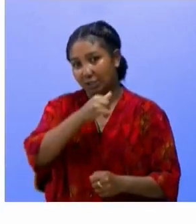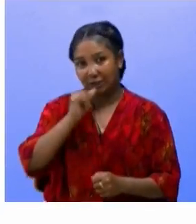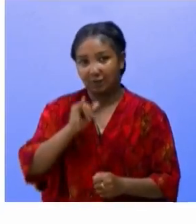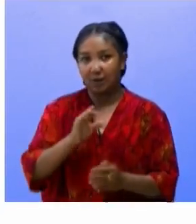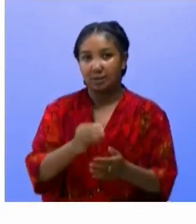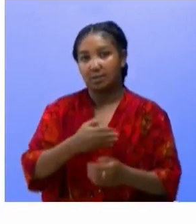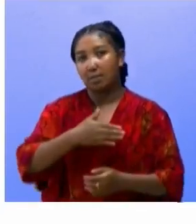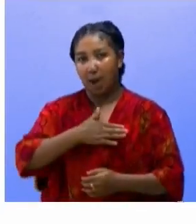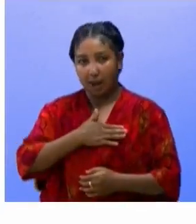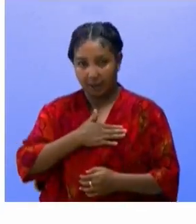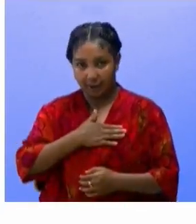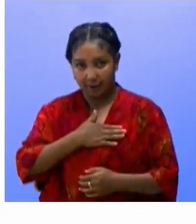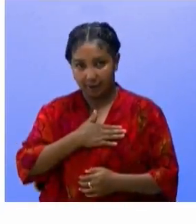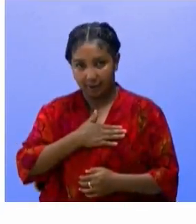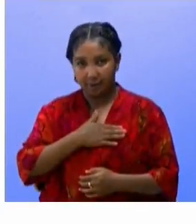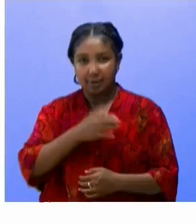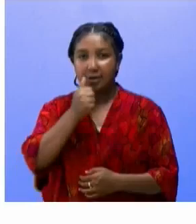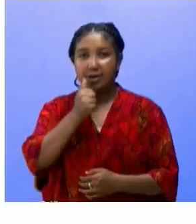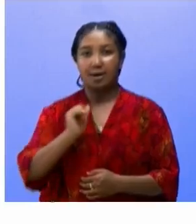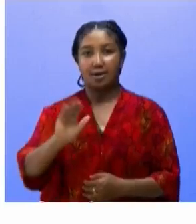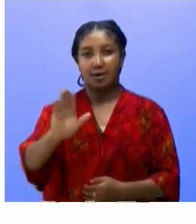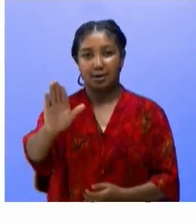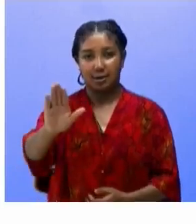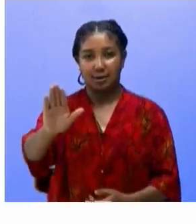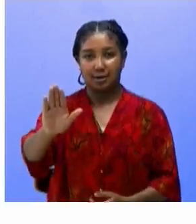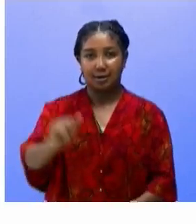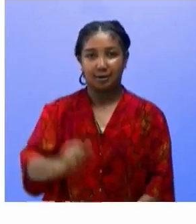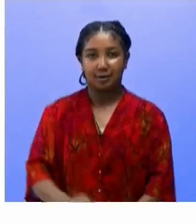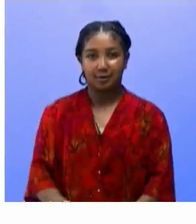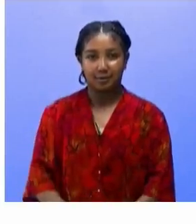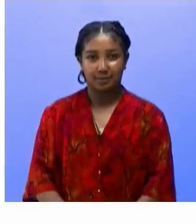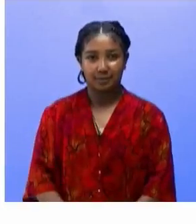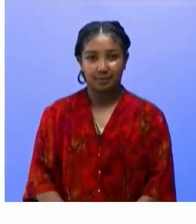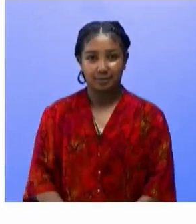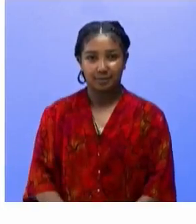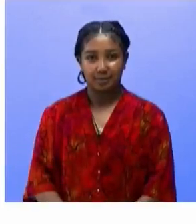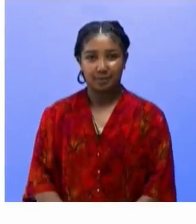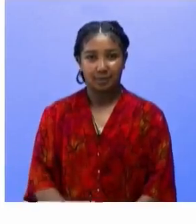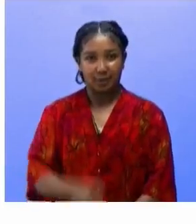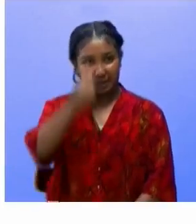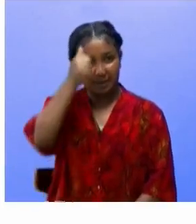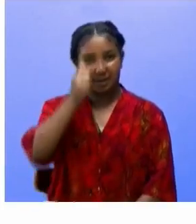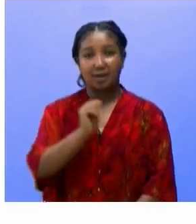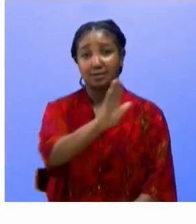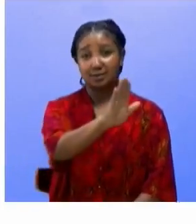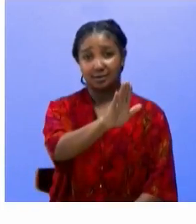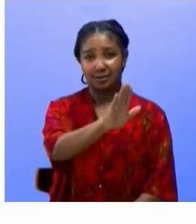my, her, yes, his,